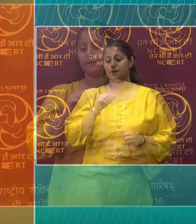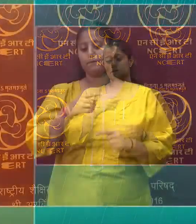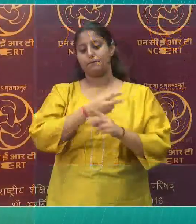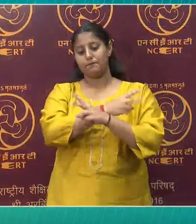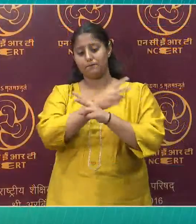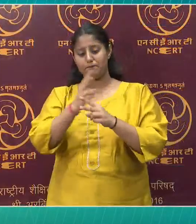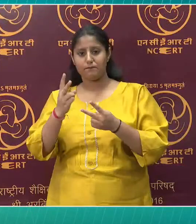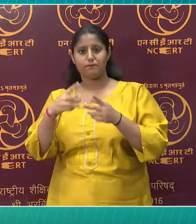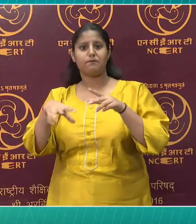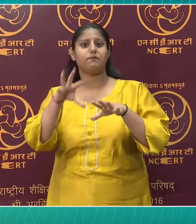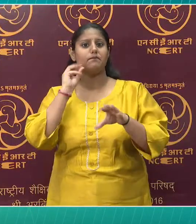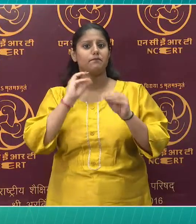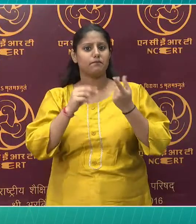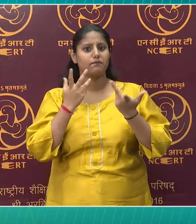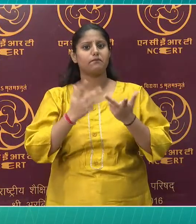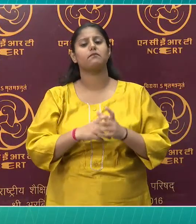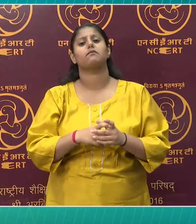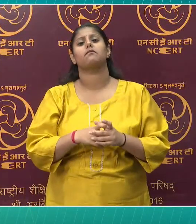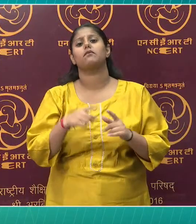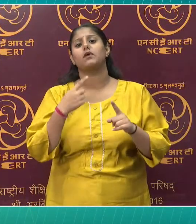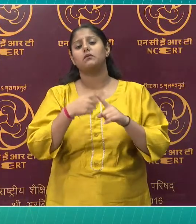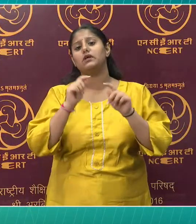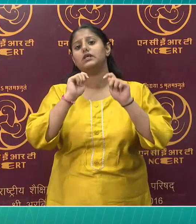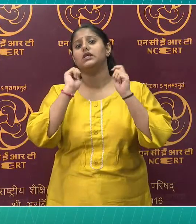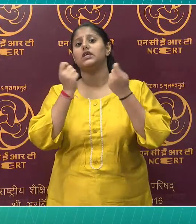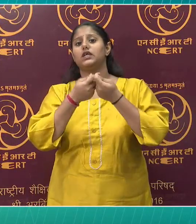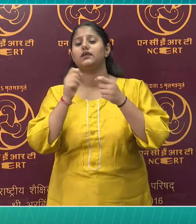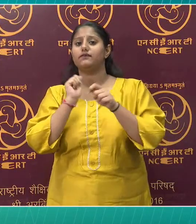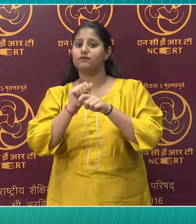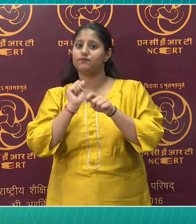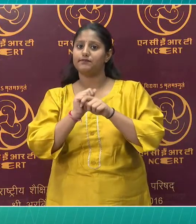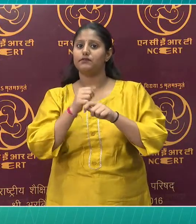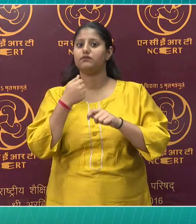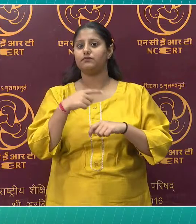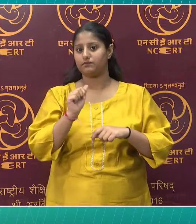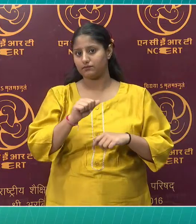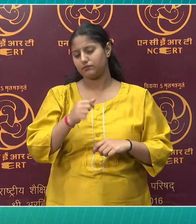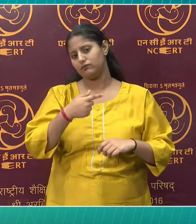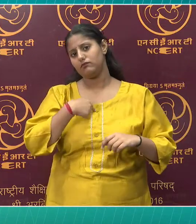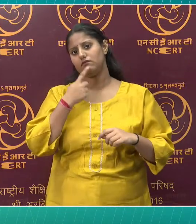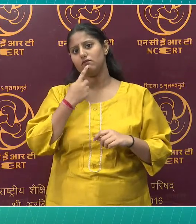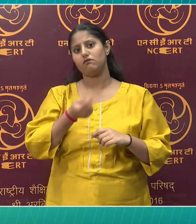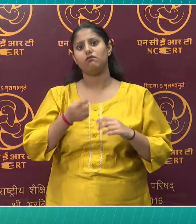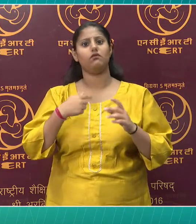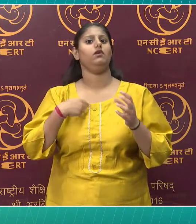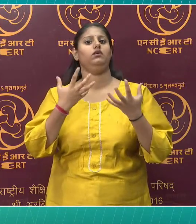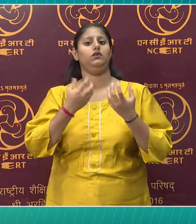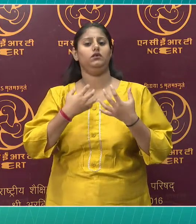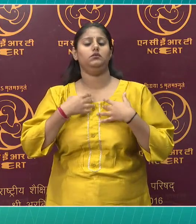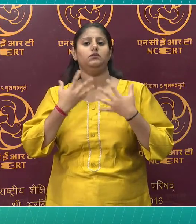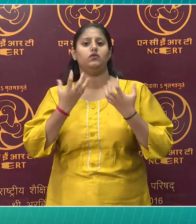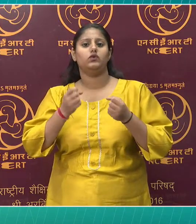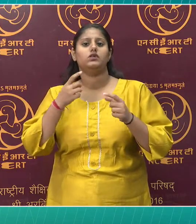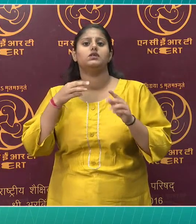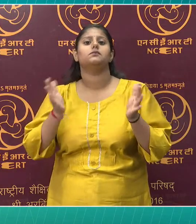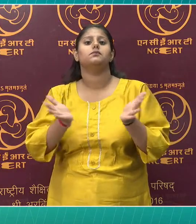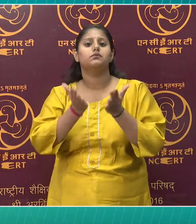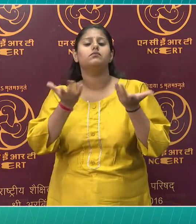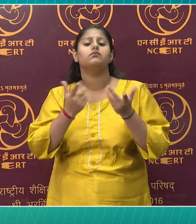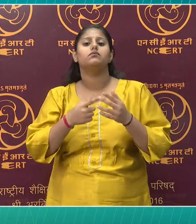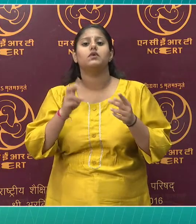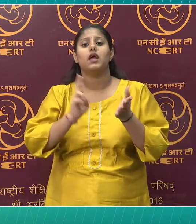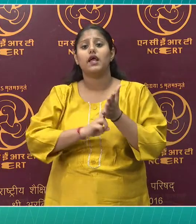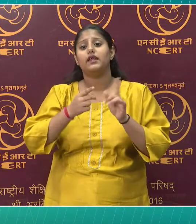is, multidisciplinary learning yes, yes, and very teamwork. right. Yeah. So this is basically what we need to promote, and this is what